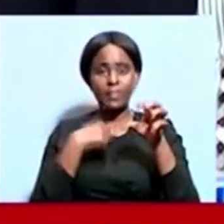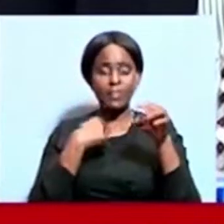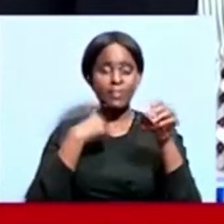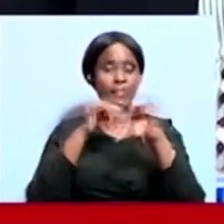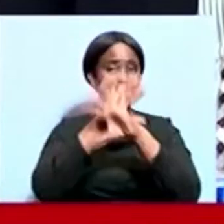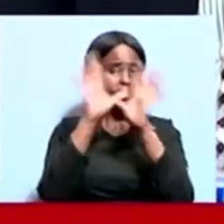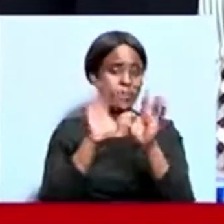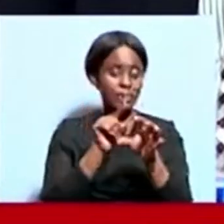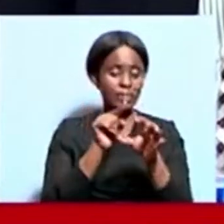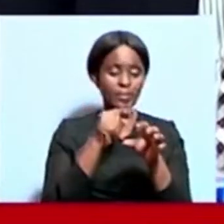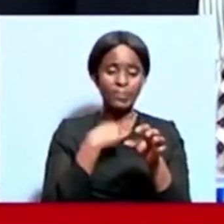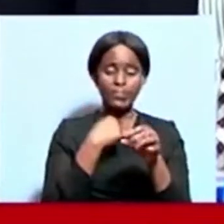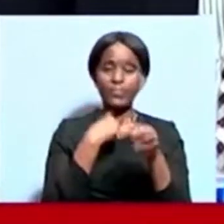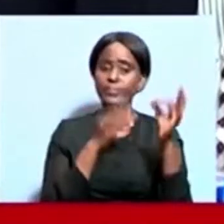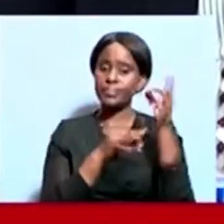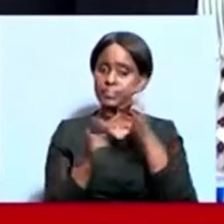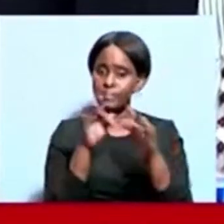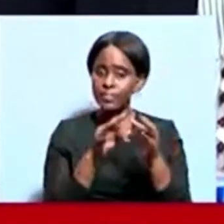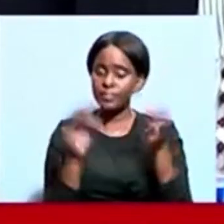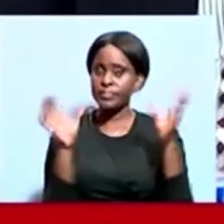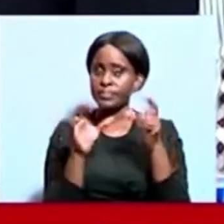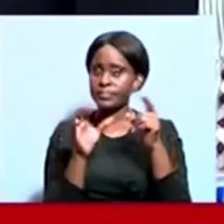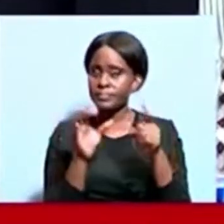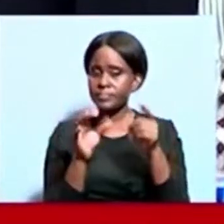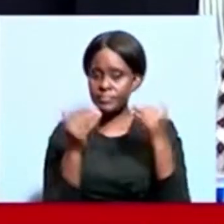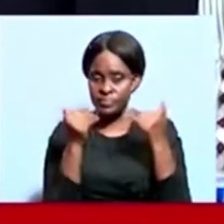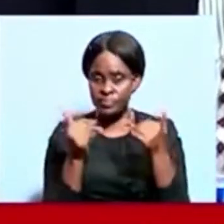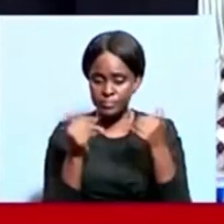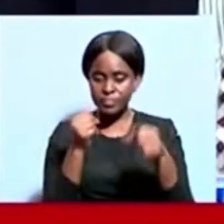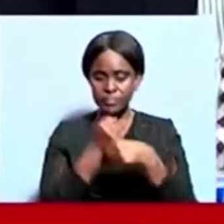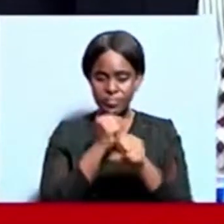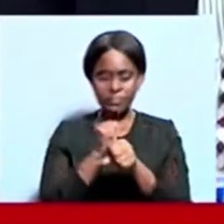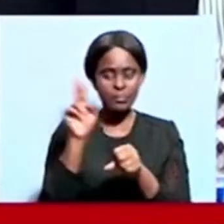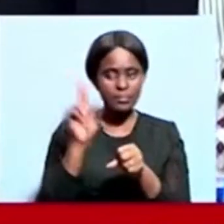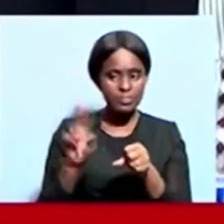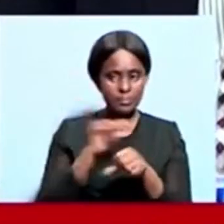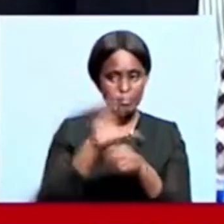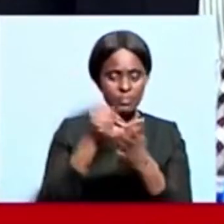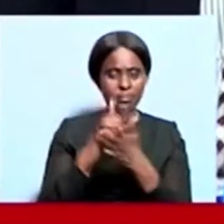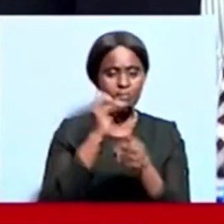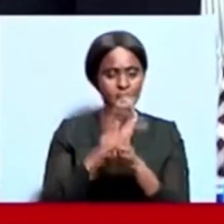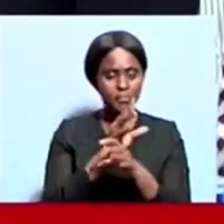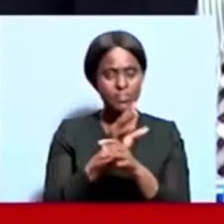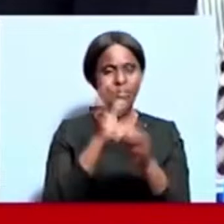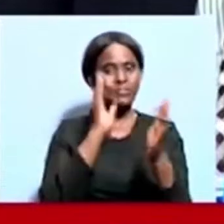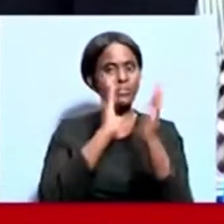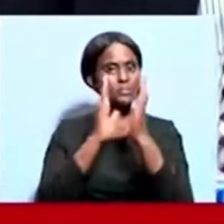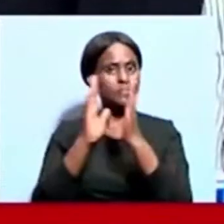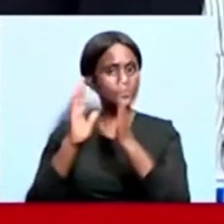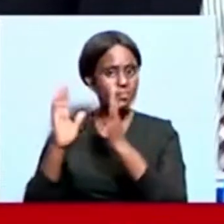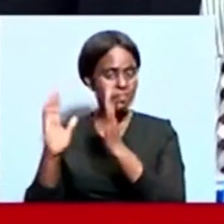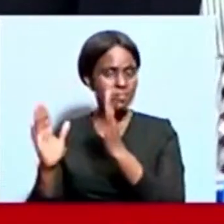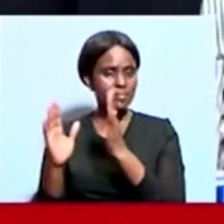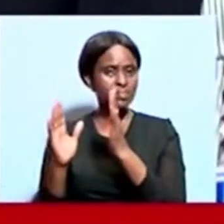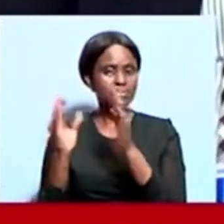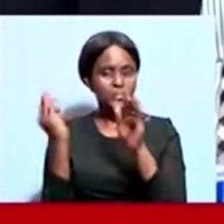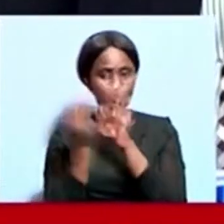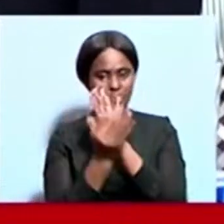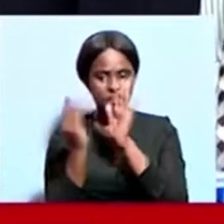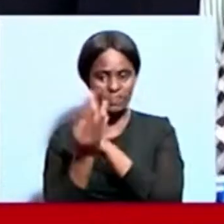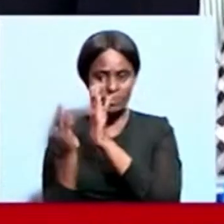that I wish to state that the Council is now making use of available filing cabinets to file